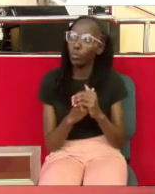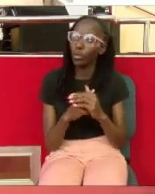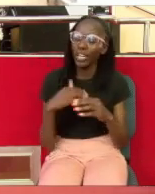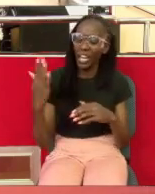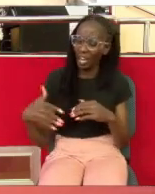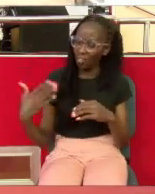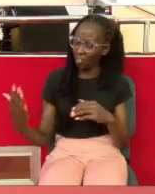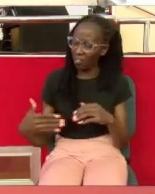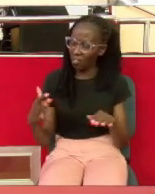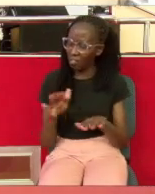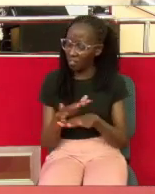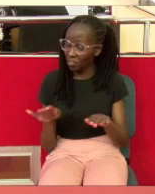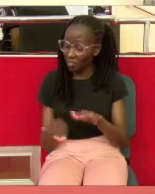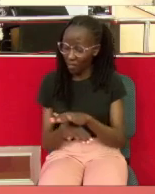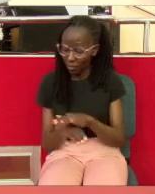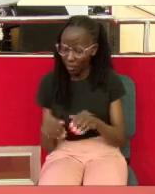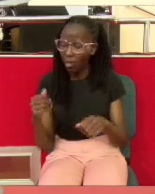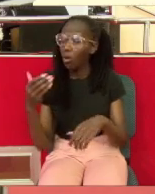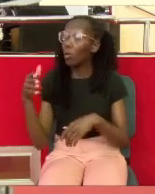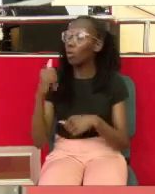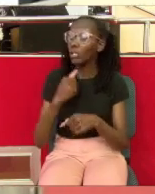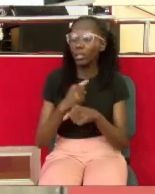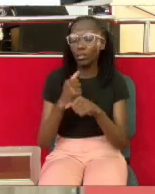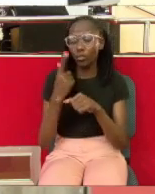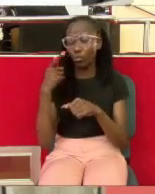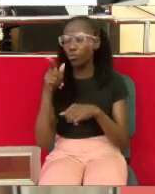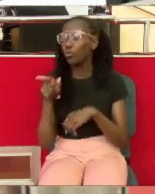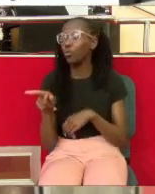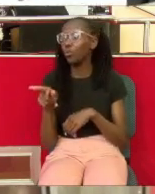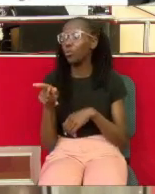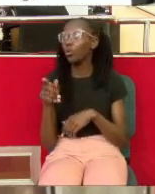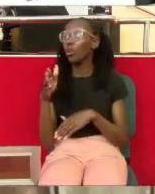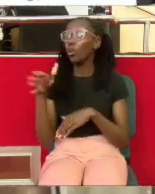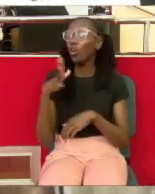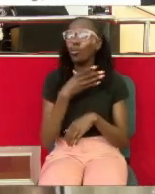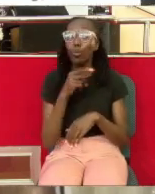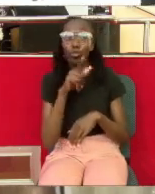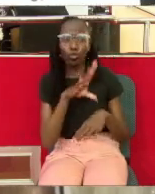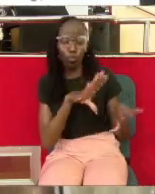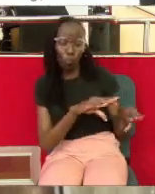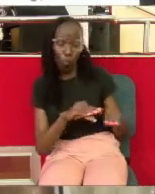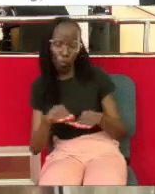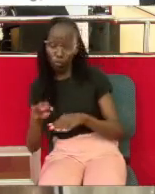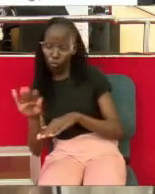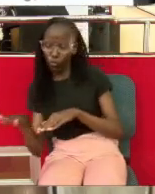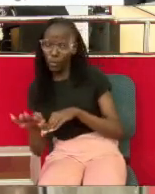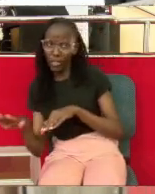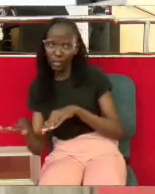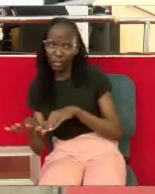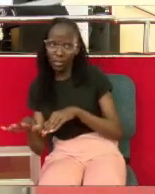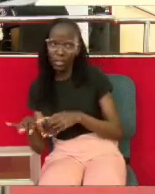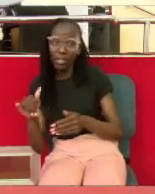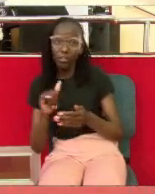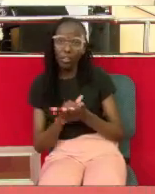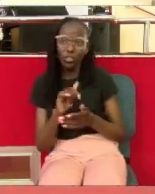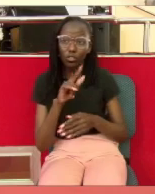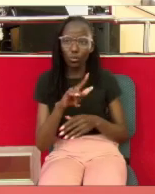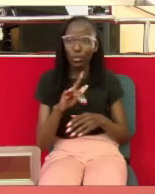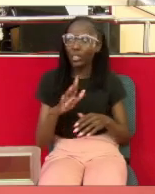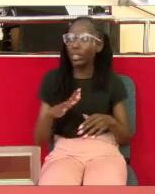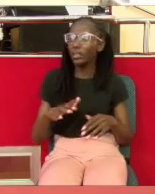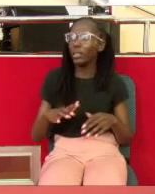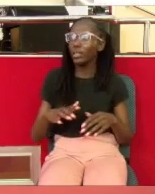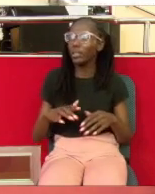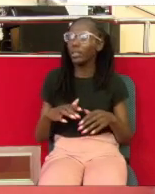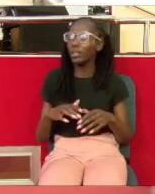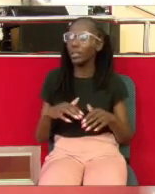does for you. Kila kitu ambacho Mungu anakutendea. He wants you to get to a place. Inataka ufikie mahala. That you will be bowed. Ya kwamba